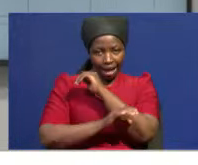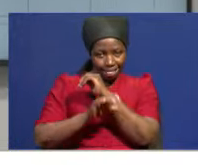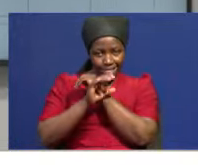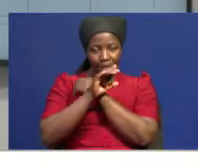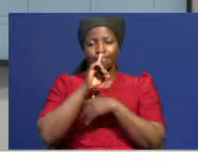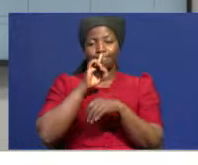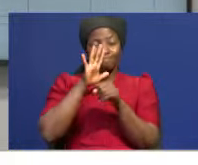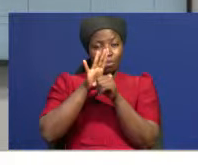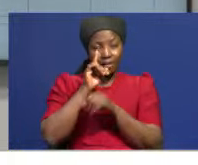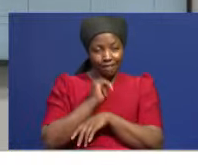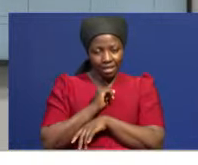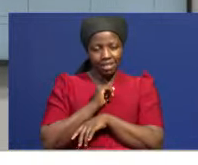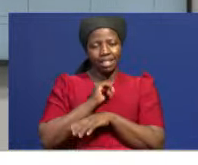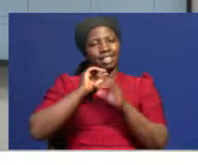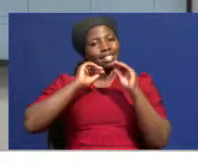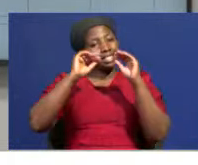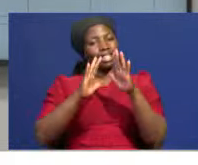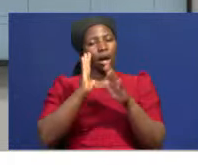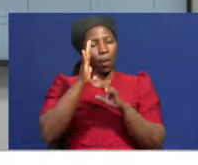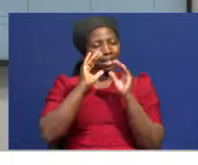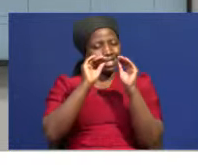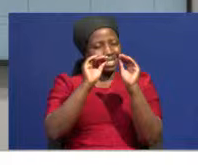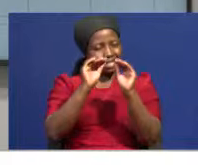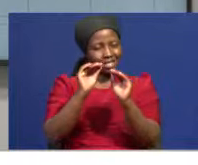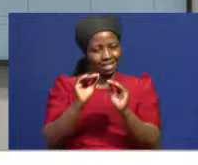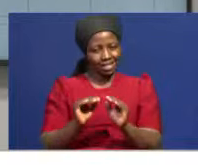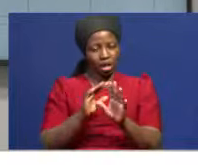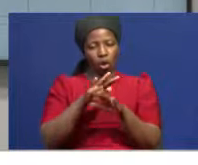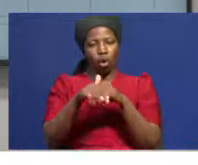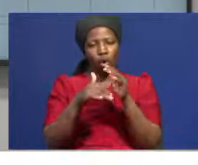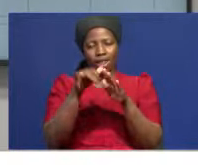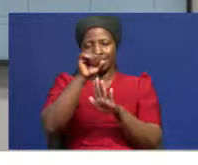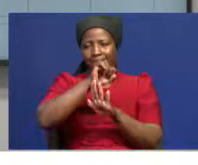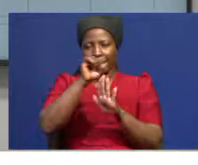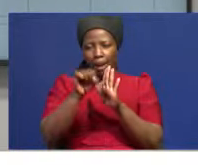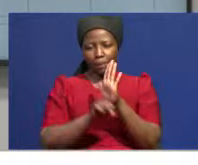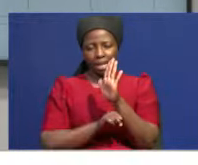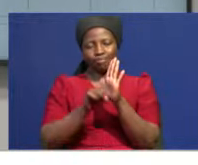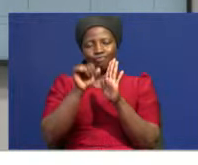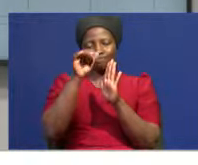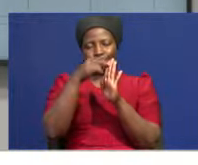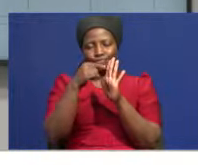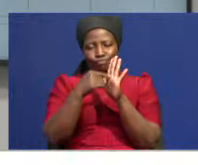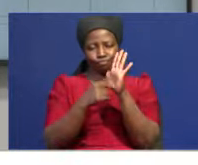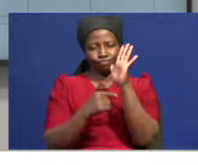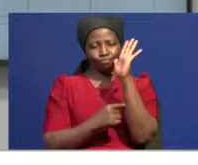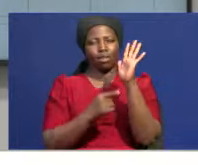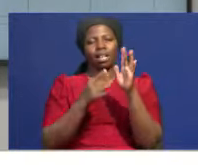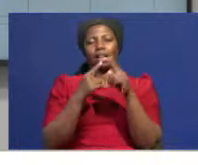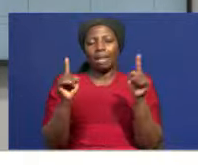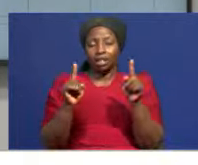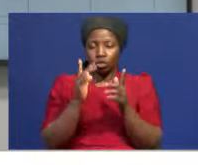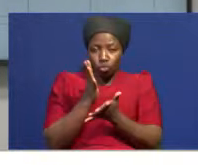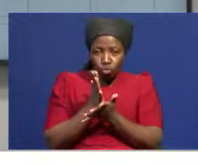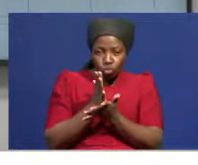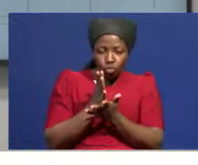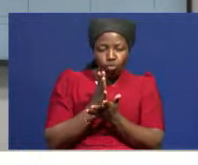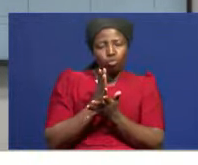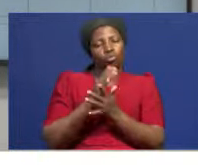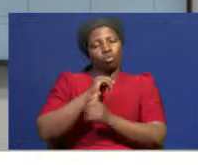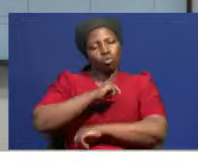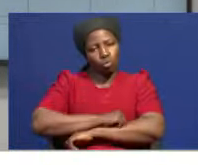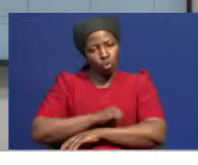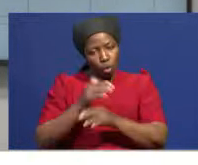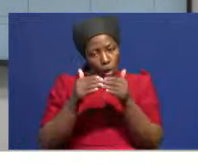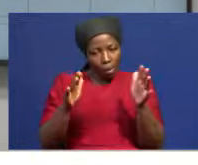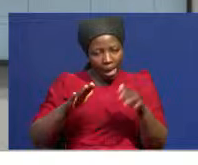syllabus within the school calendar. Kipsang said though the opening of schools has been delayed by 2 weeks owing to the heavy